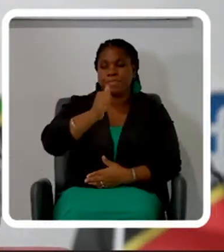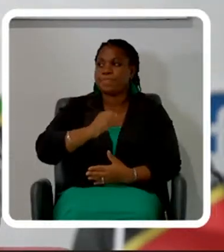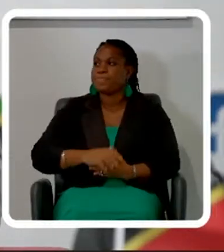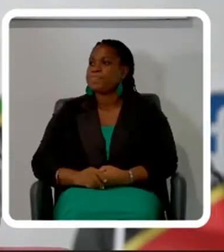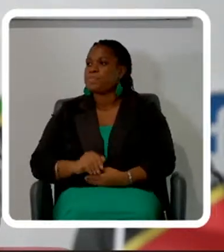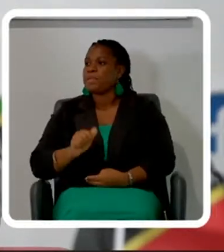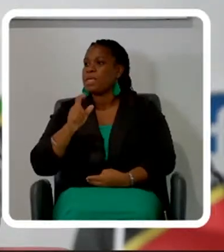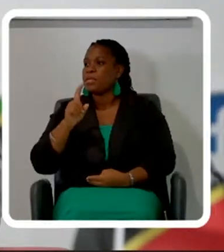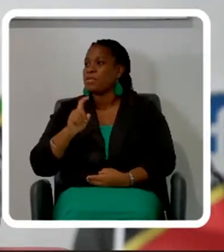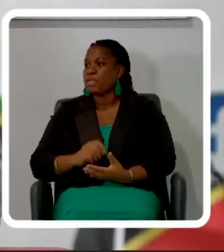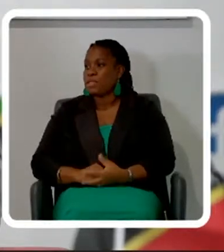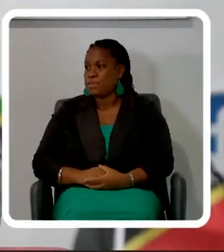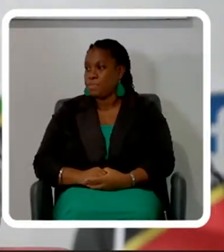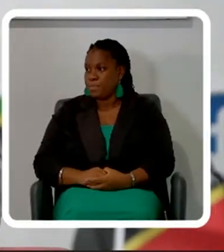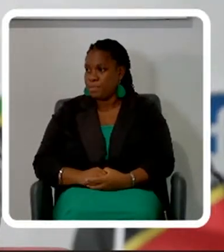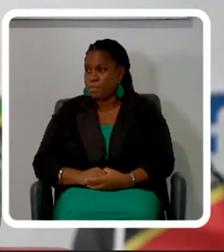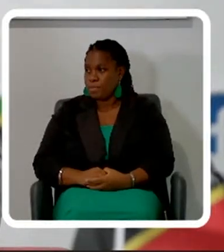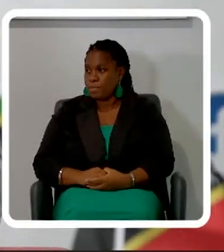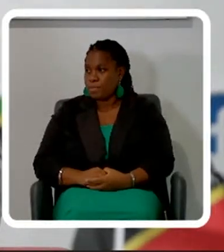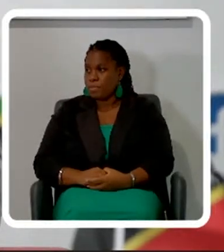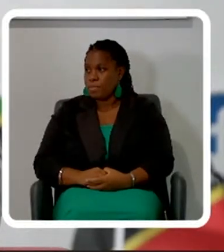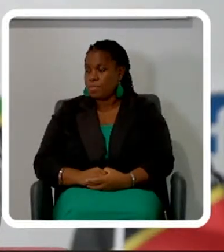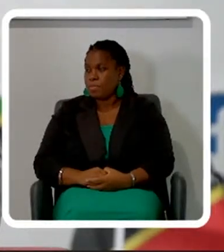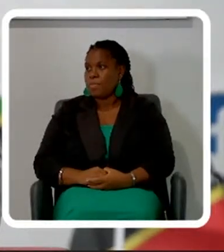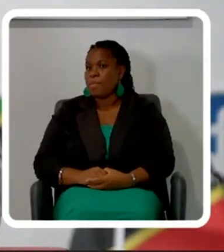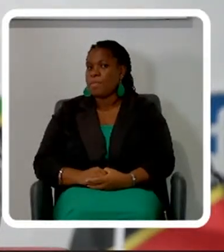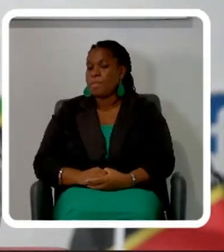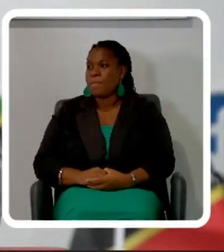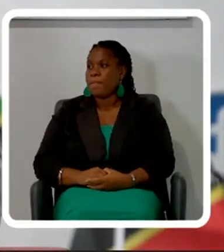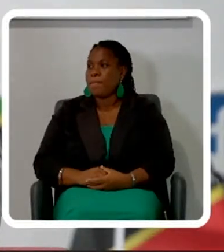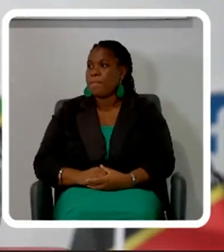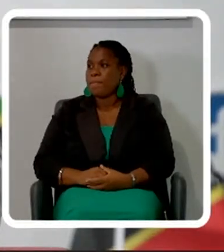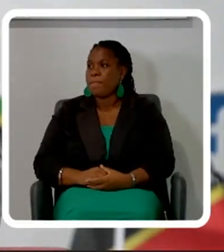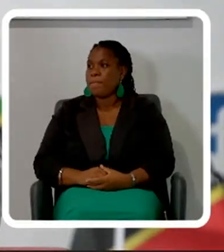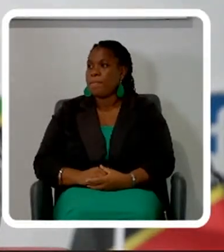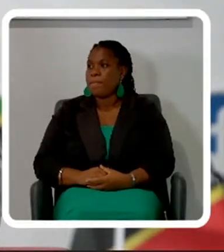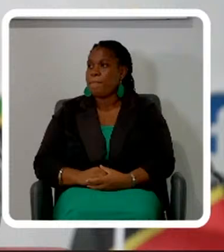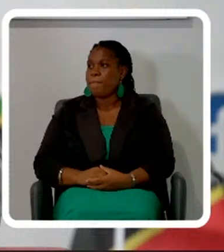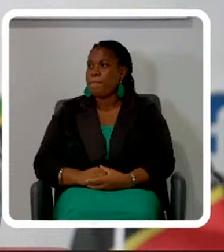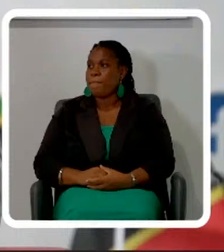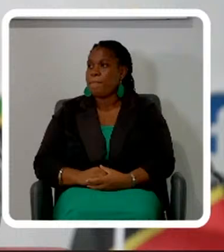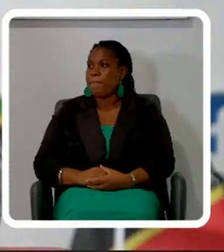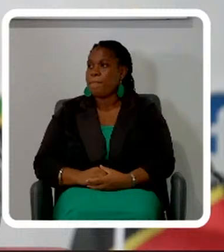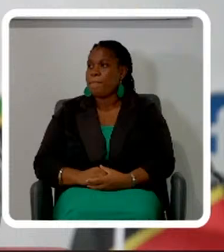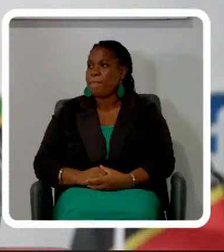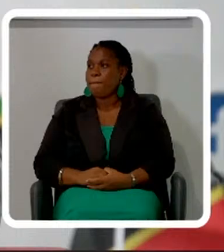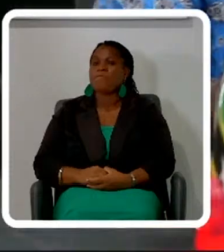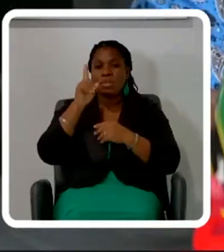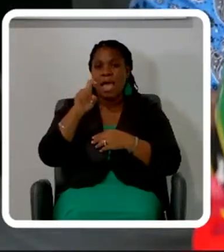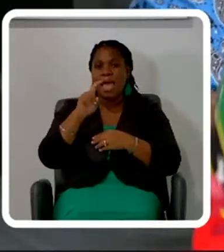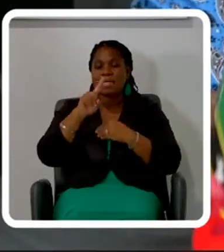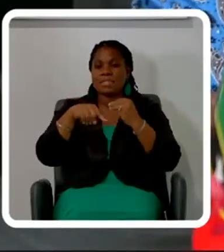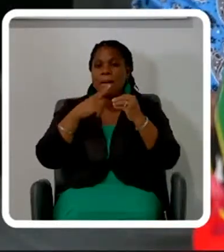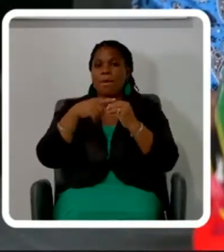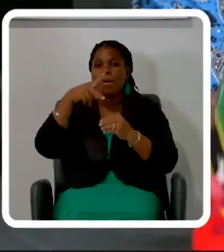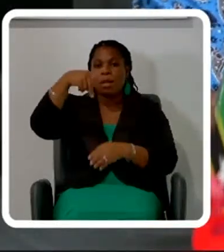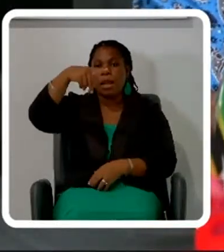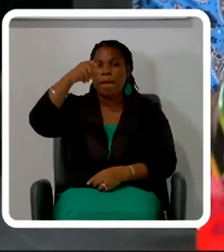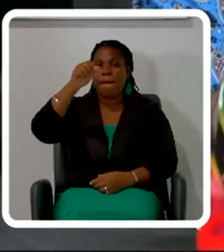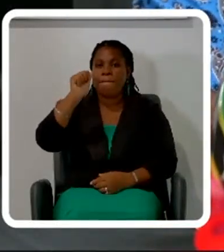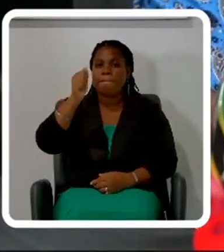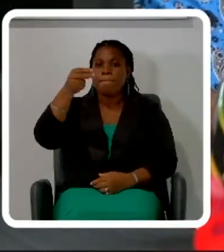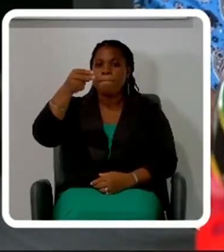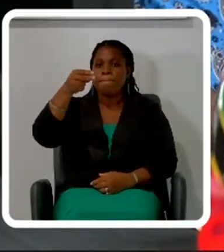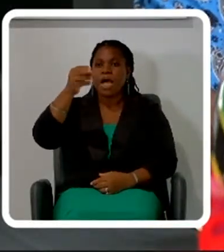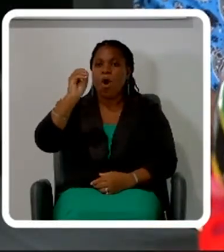Afternoon. I'm going to turn attention, if you don't mind, to your PAHO meeting, only because at the end of August, you